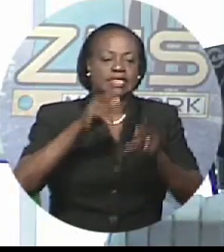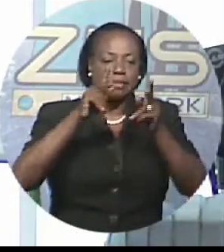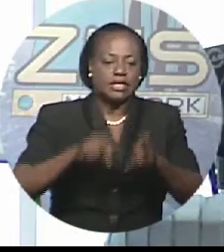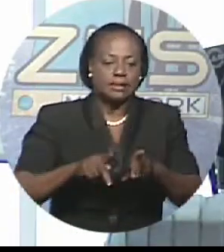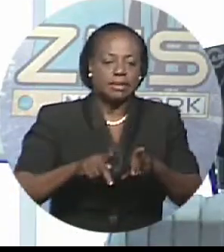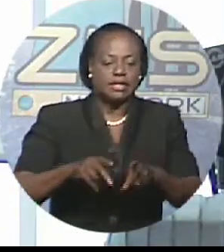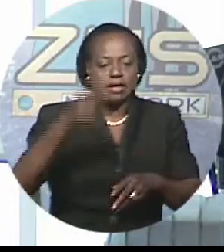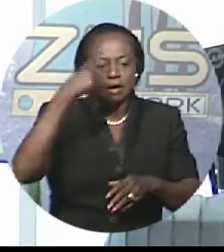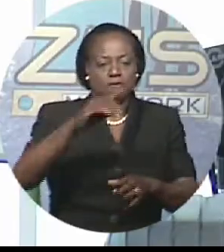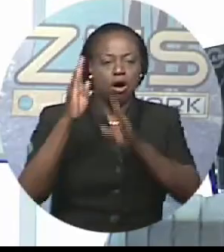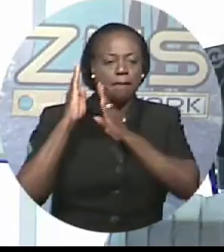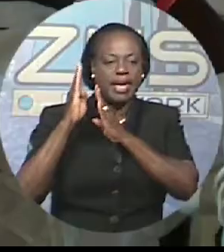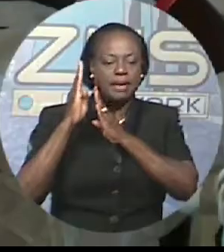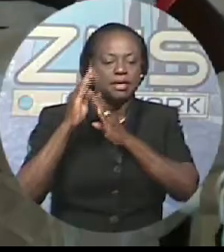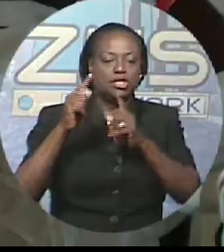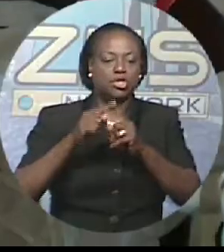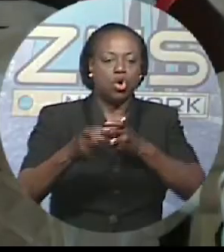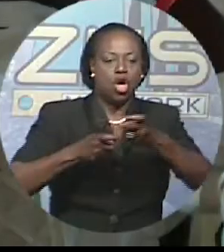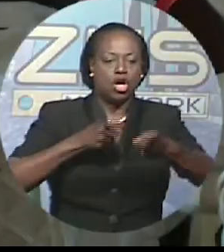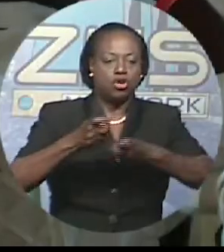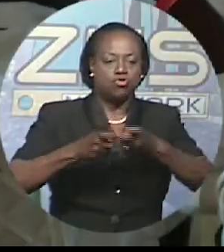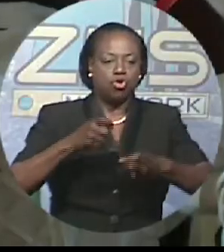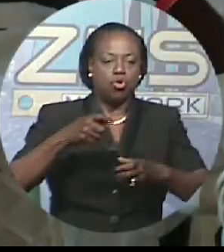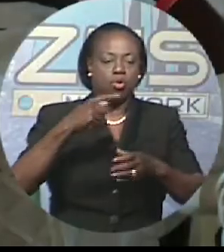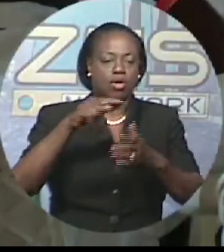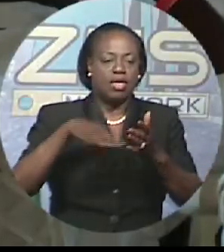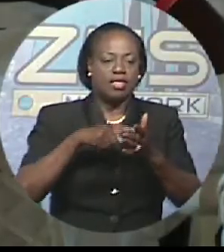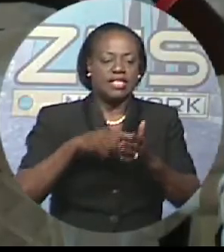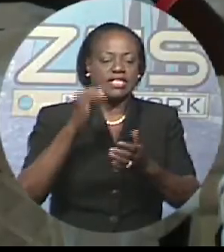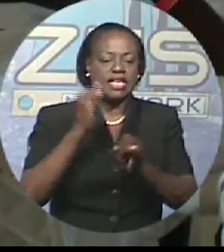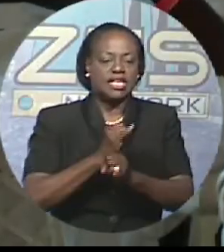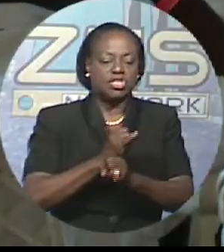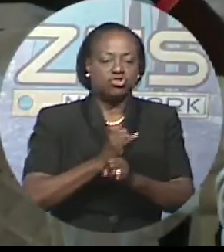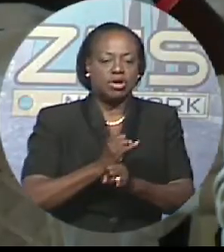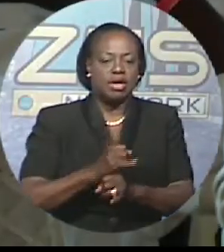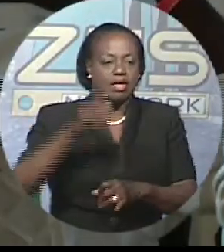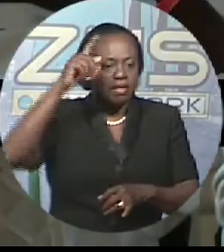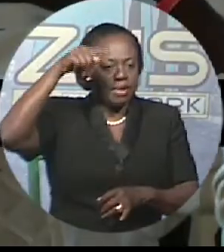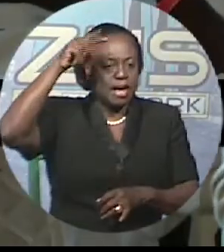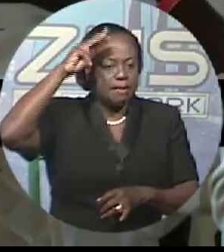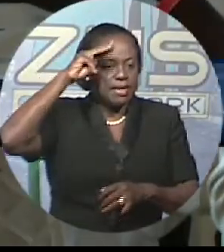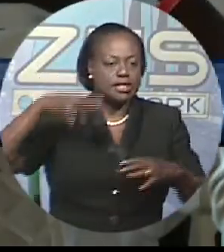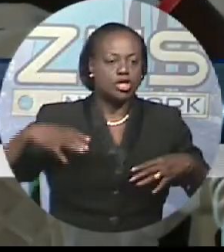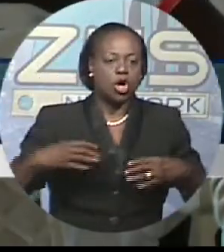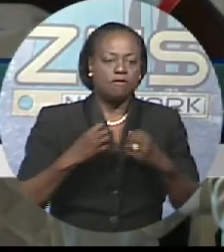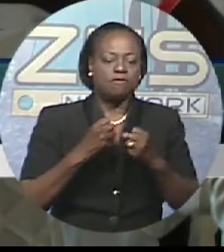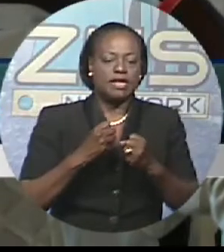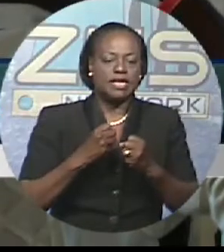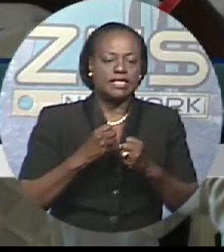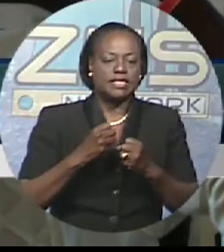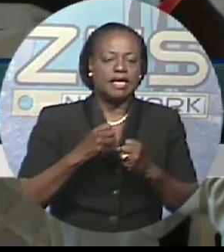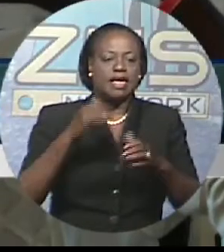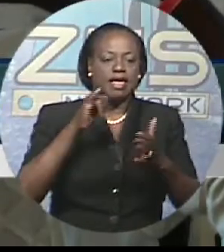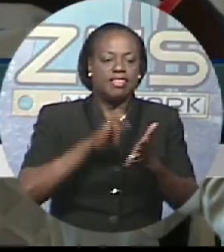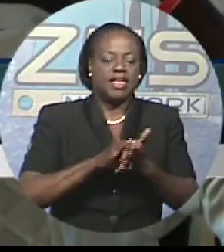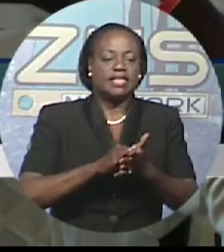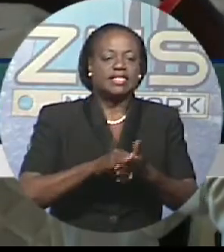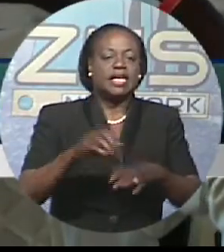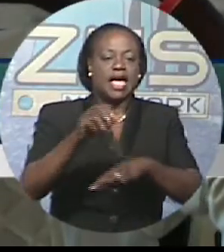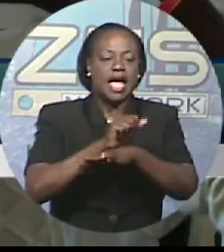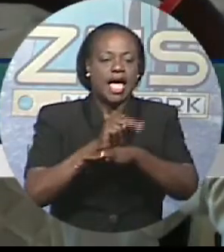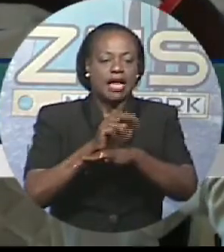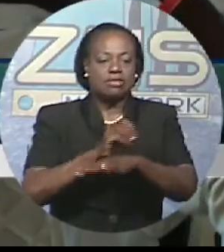nation's chief confirmed the government's strategy on improving infrastructure and exploring ecotourism opportunities. This, he says, is all in an